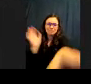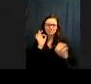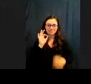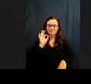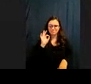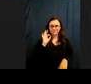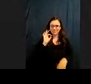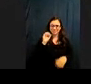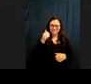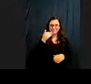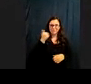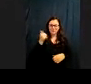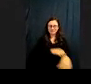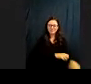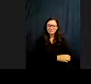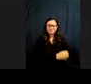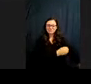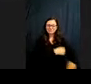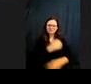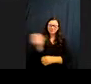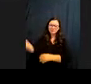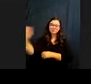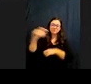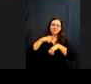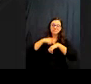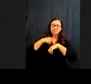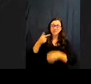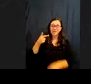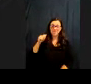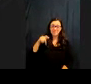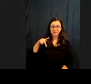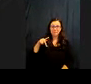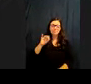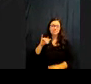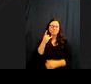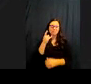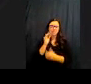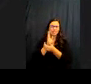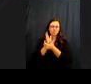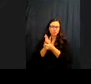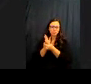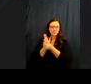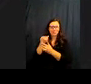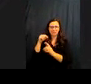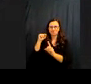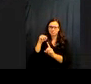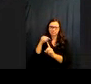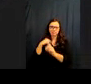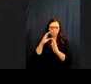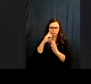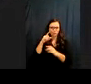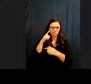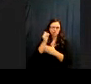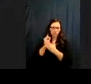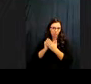Okay. Okay, go on. So these time gaps or interruptions were what I'm looking for in the art. So this